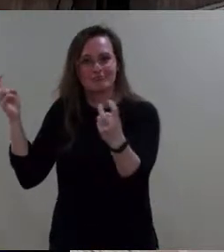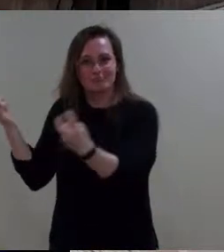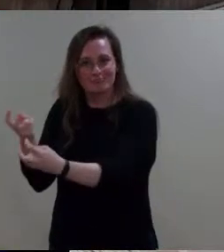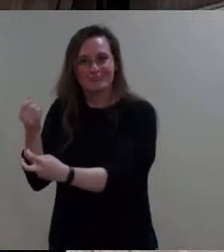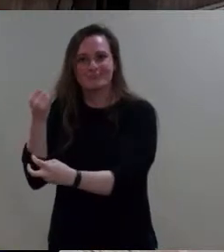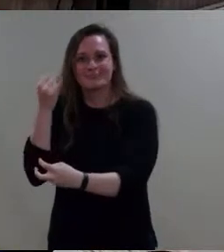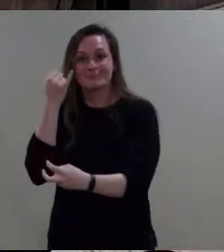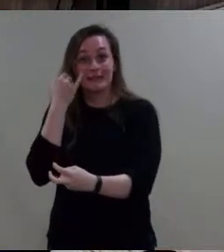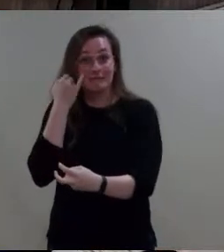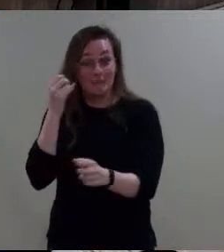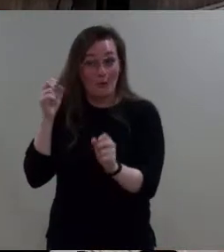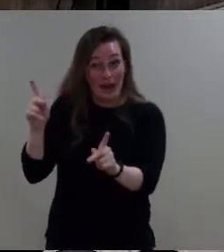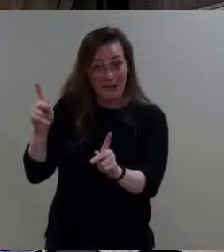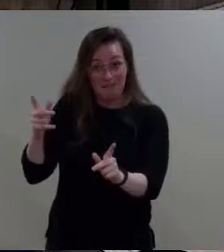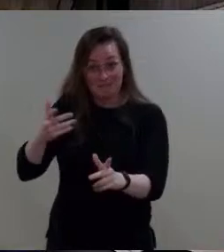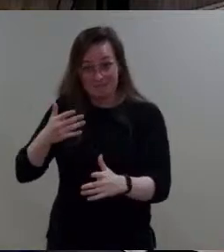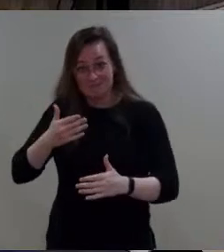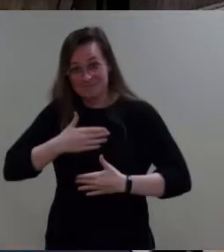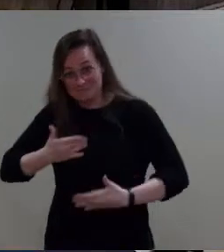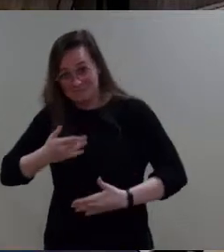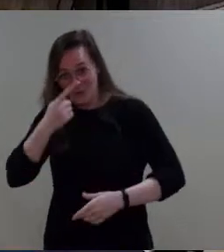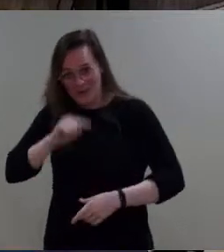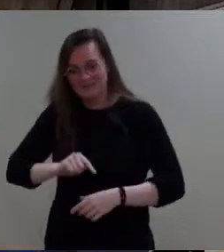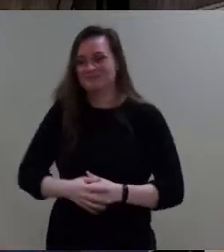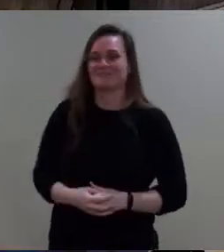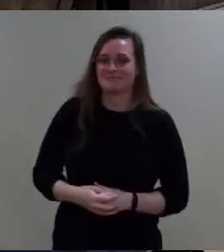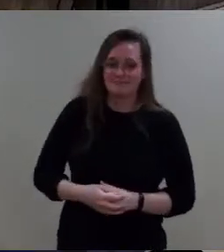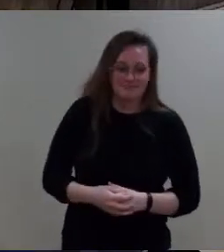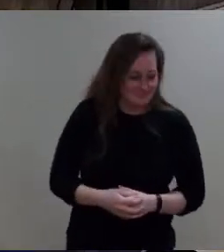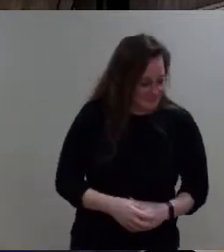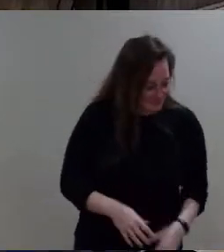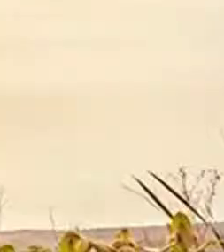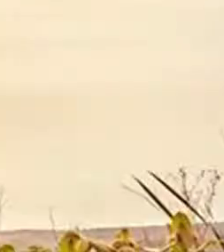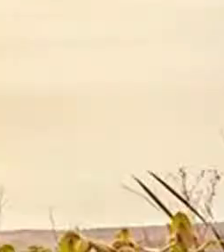no objections.